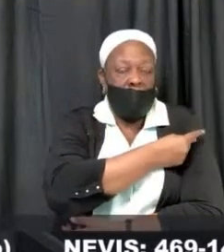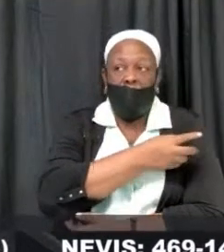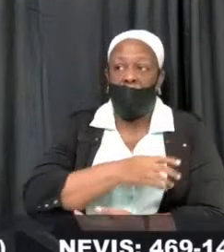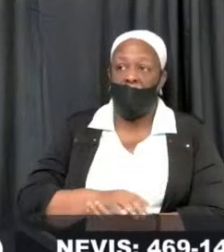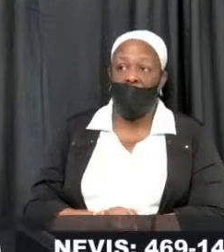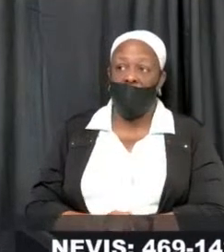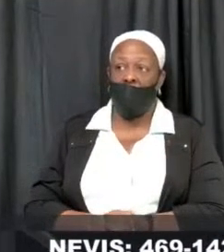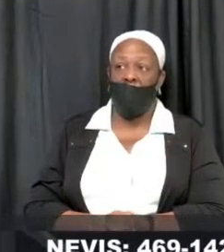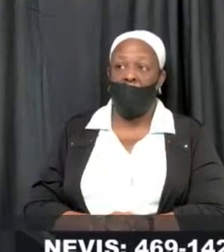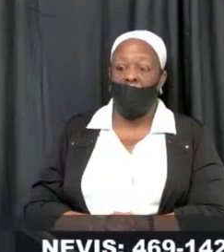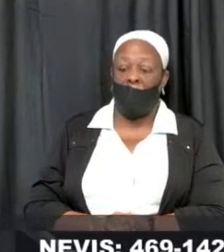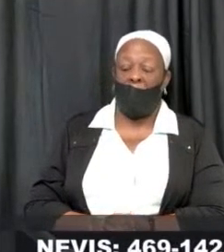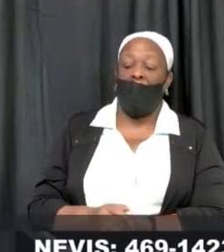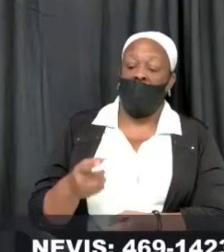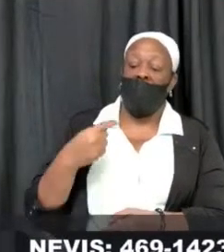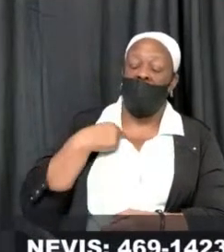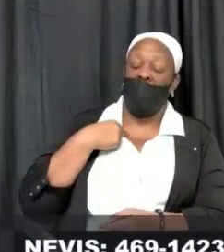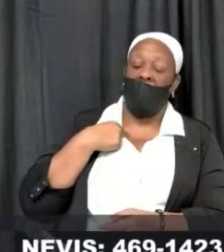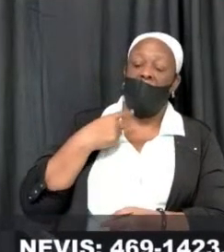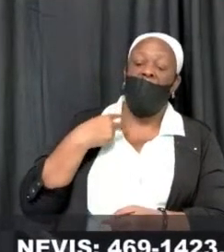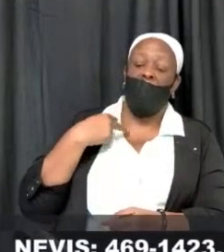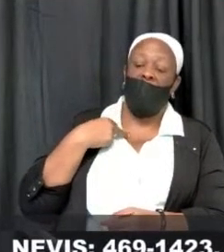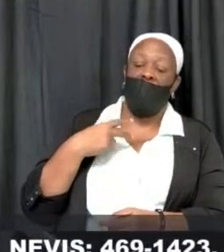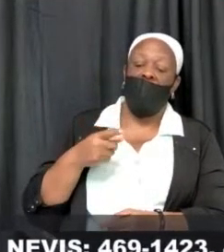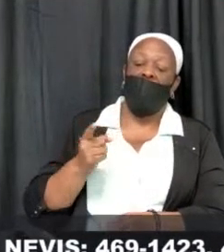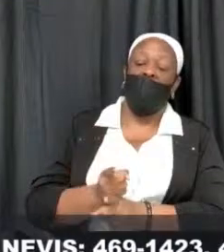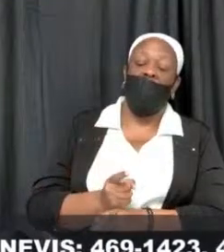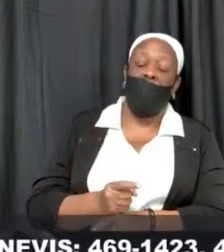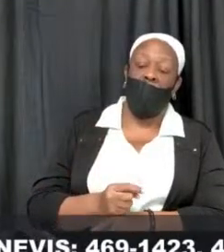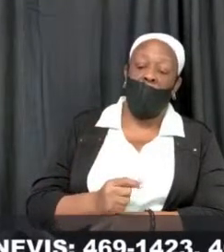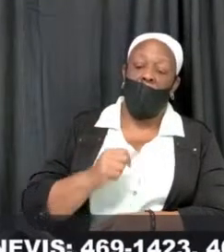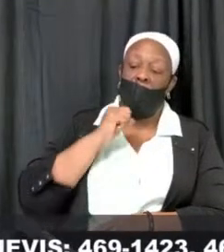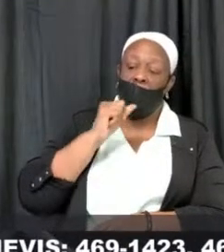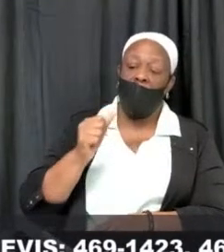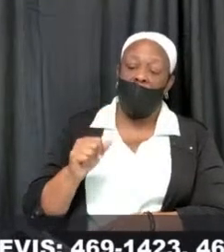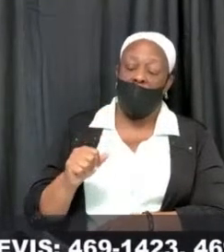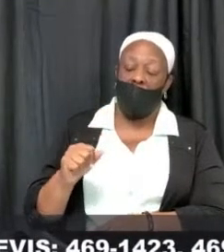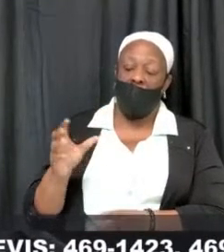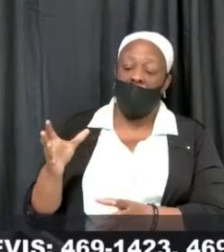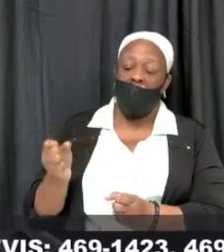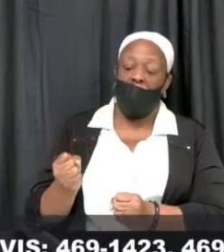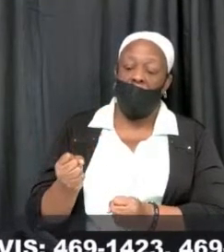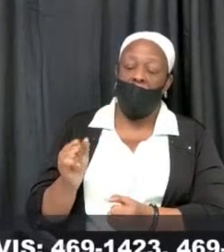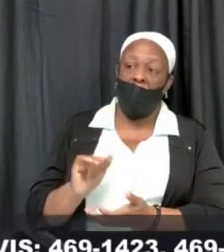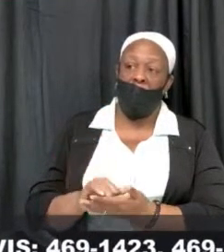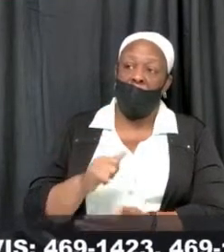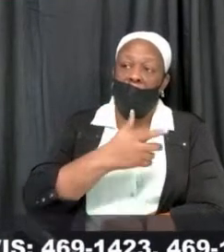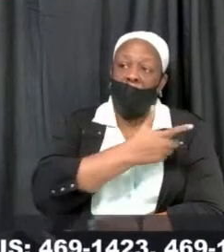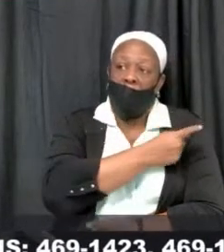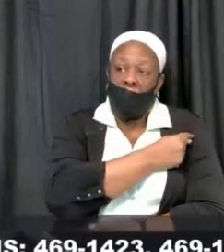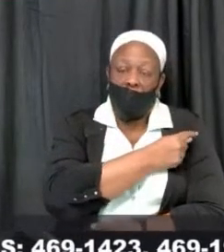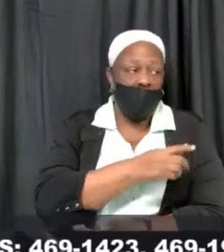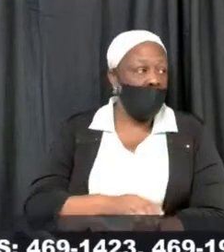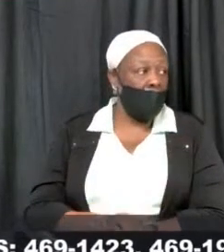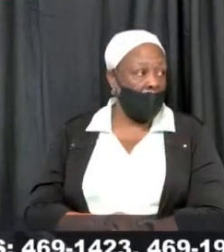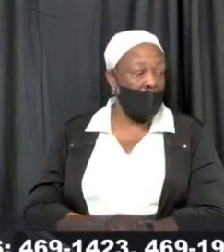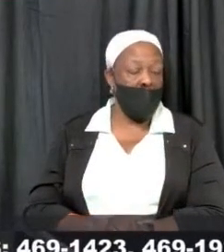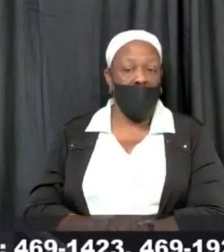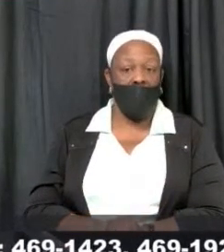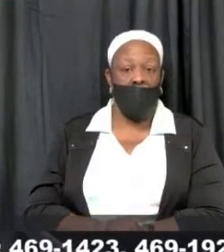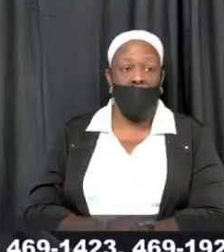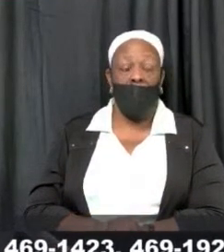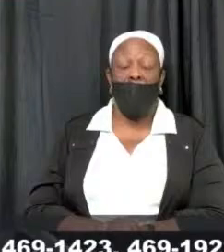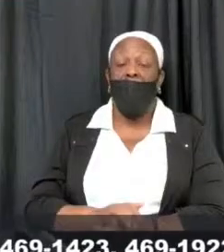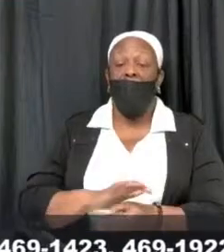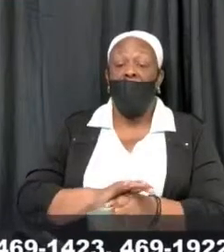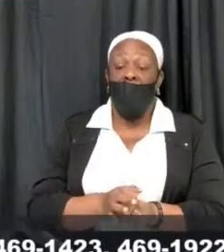right to refuse the vaccine. And I keep saying that this pandemic is like a fire that is blazing, and we